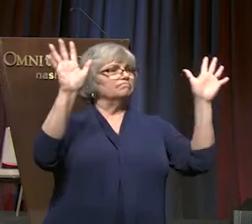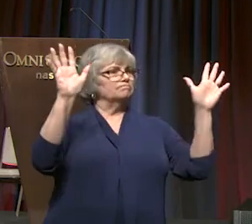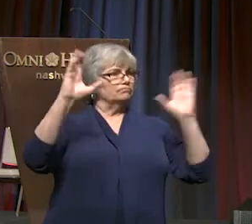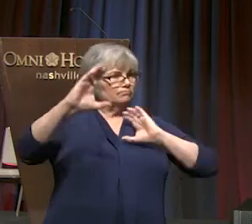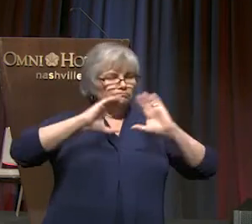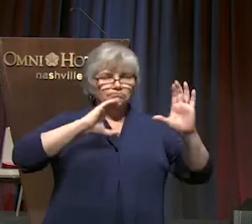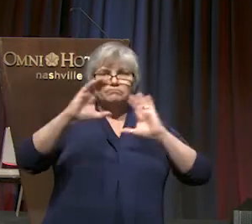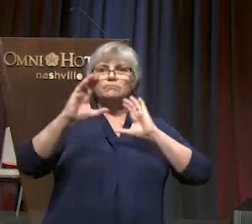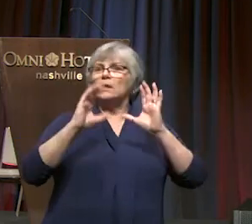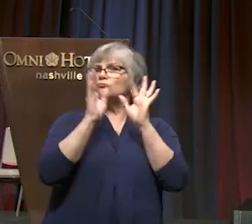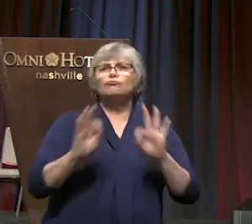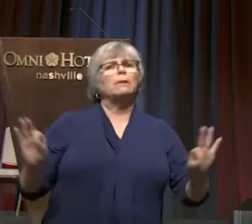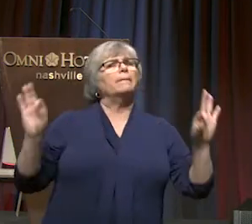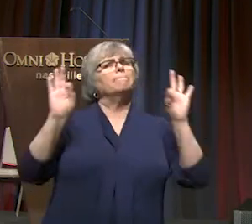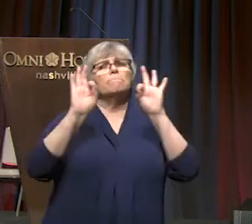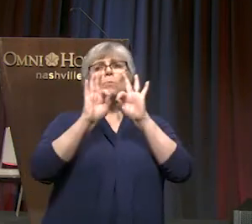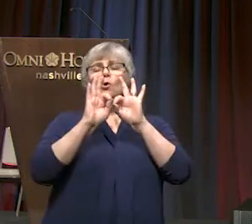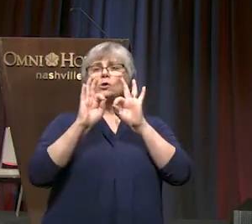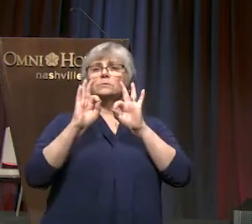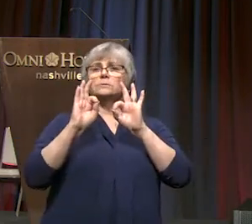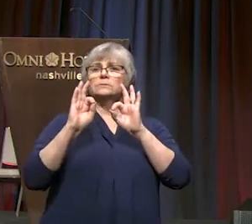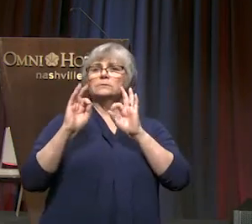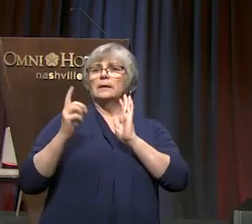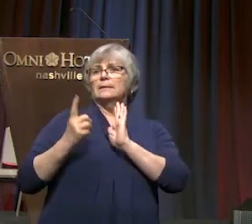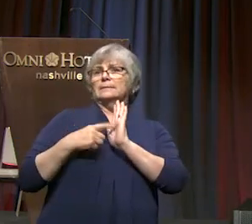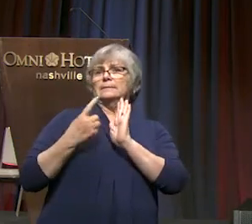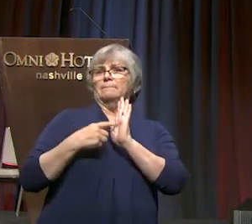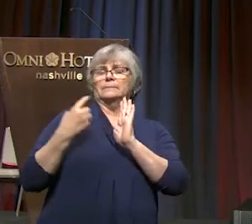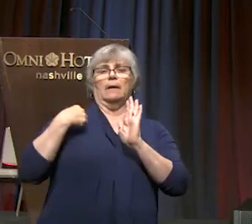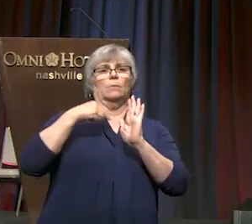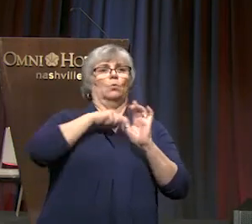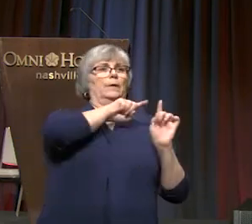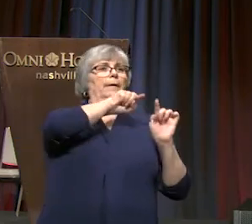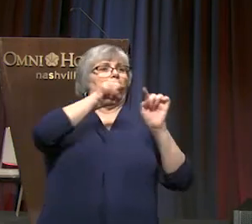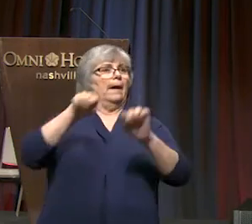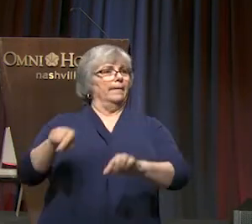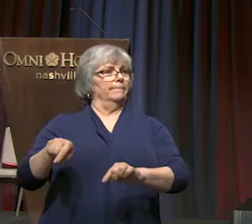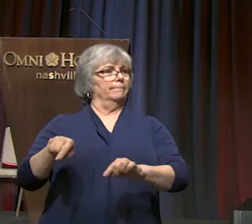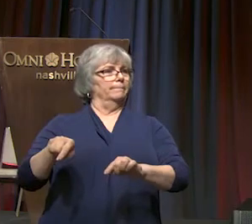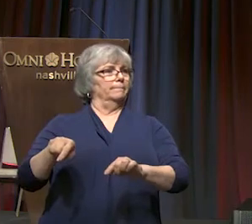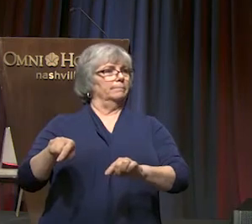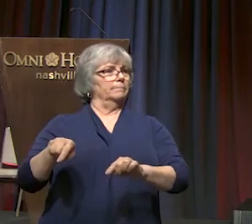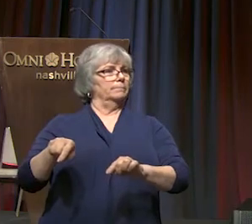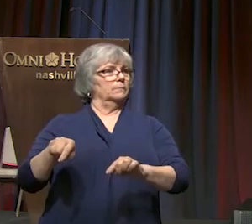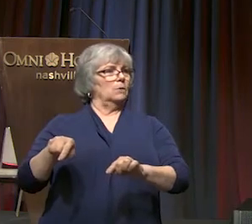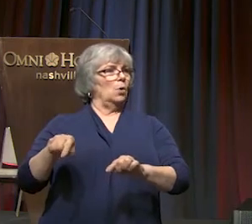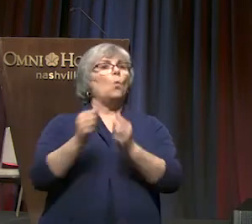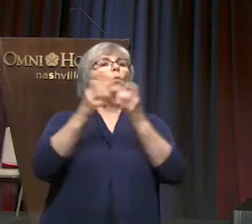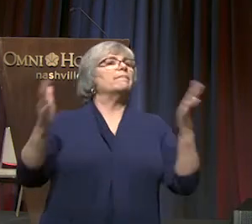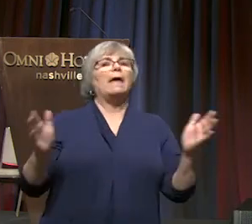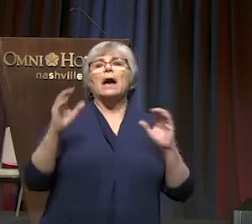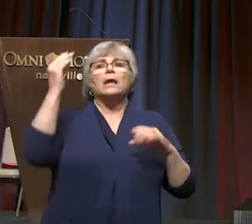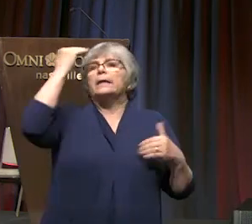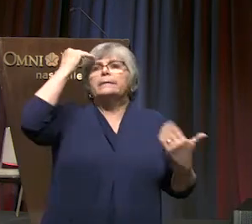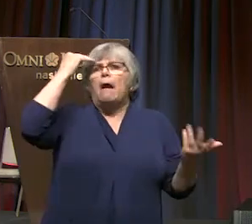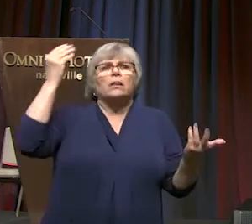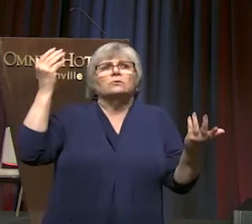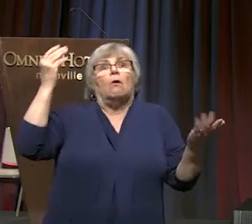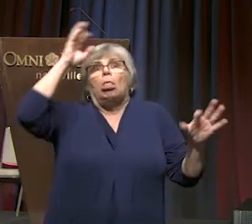important. Some of the time, we come without knowledge. We